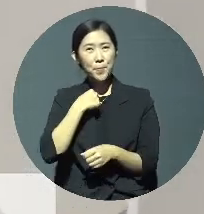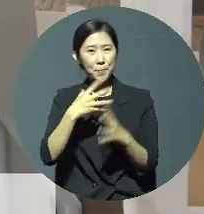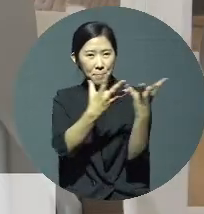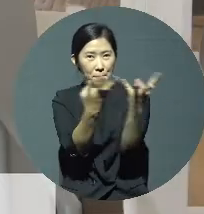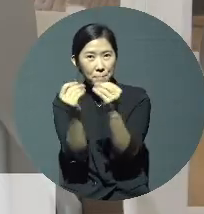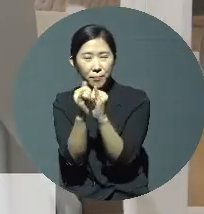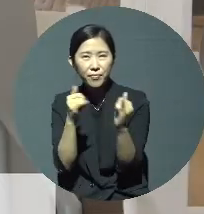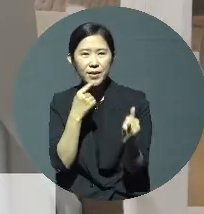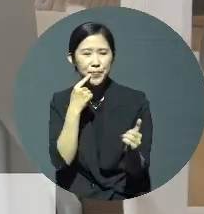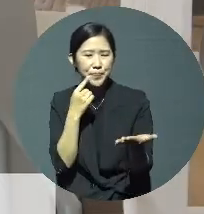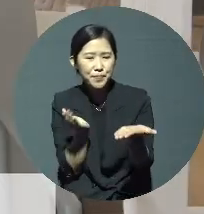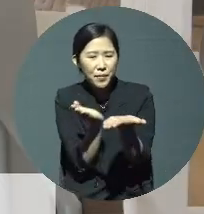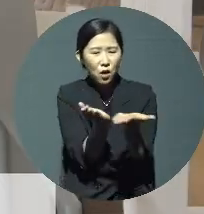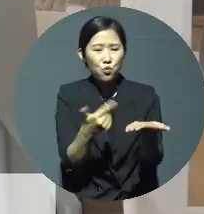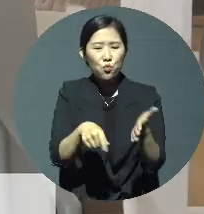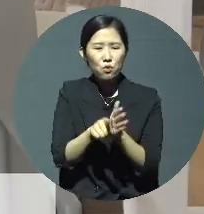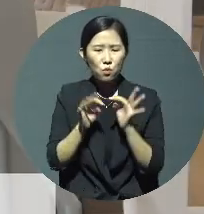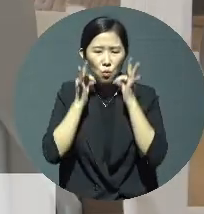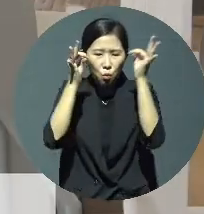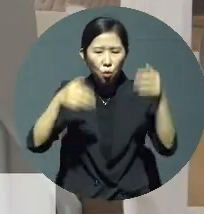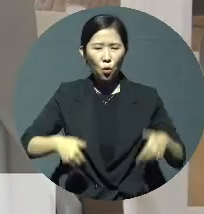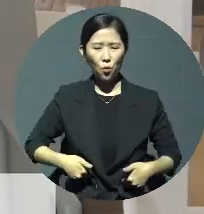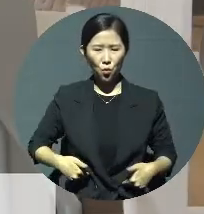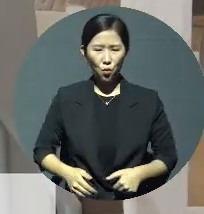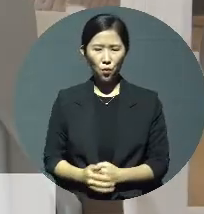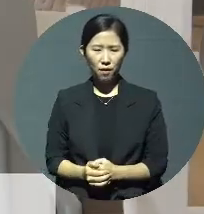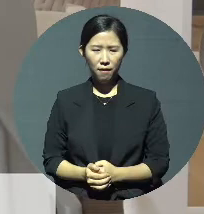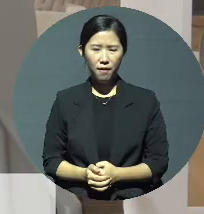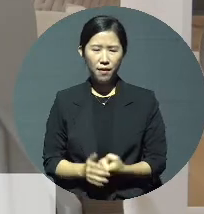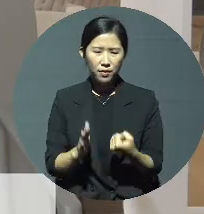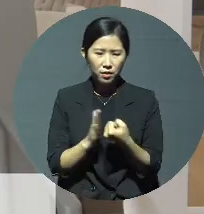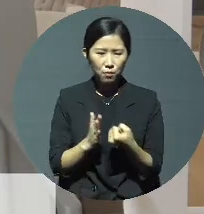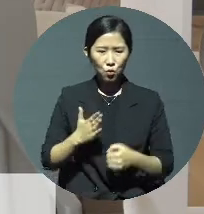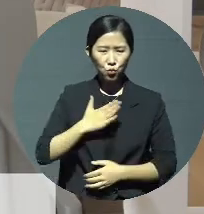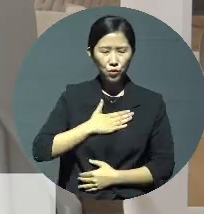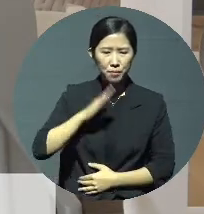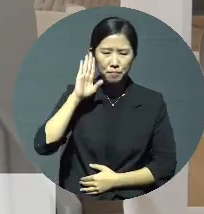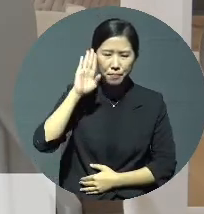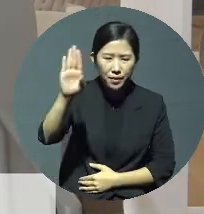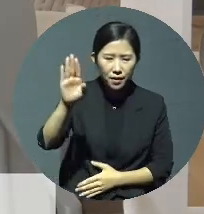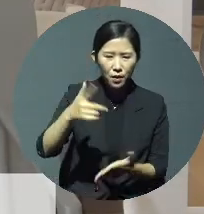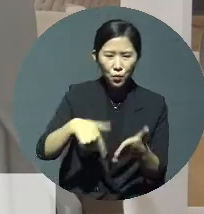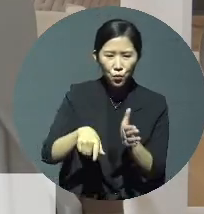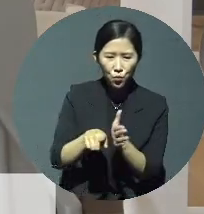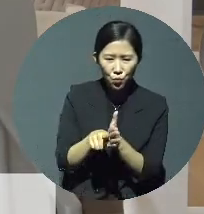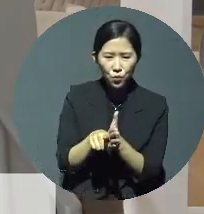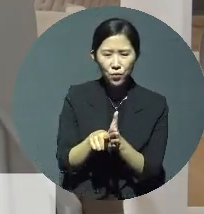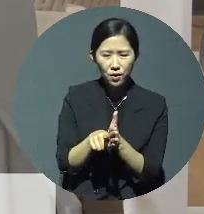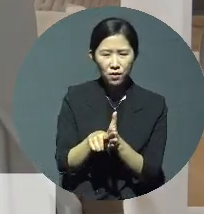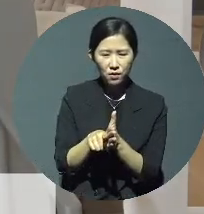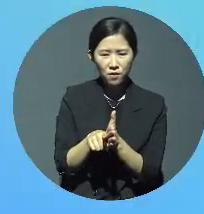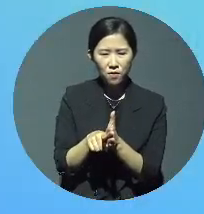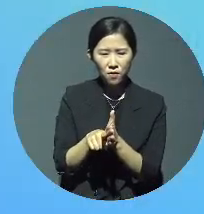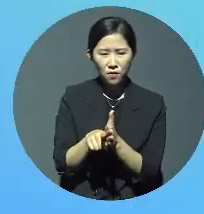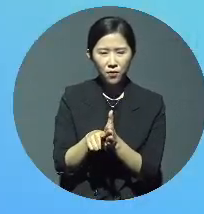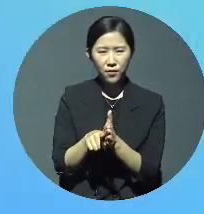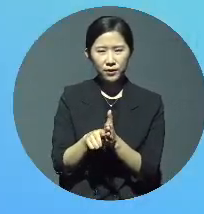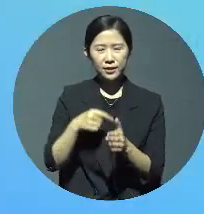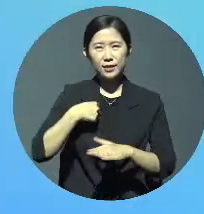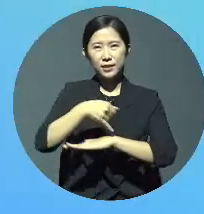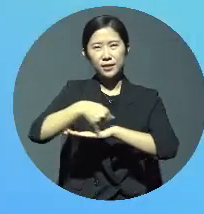better. And I think it's very much around like filling all those buckets up with the ingredients and then building a new recipe for the future.